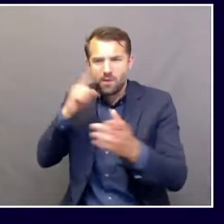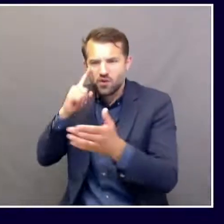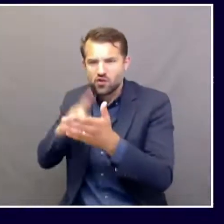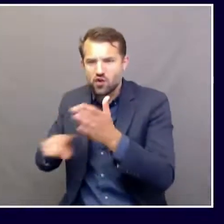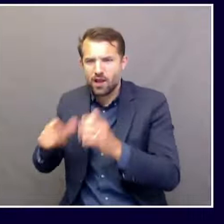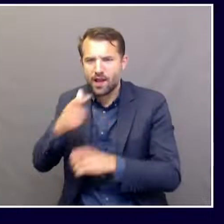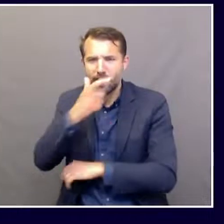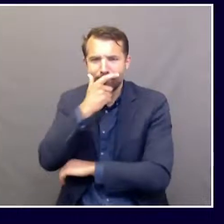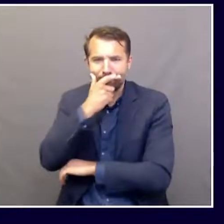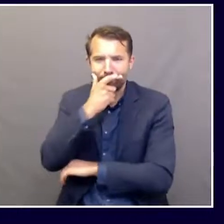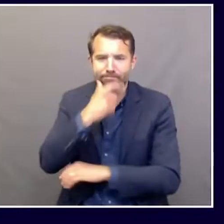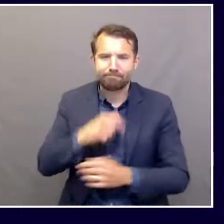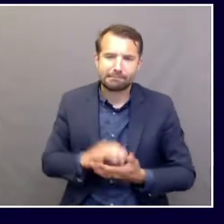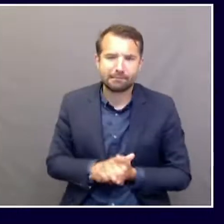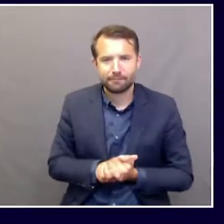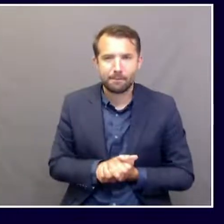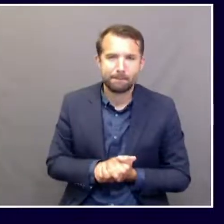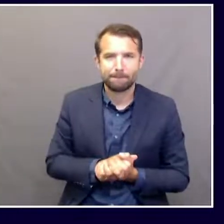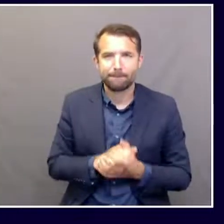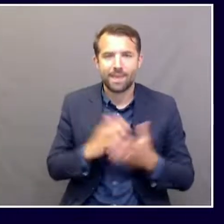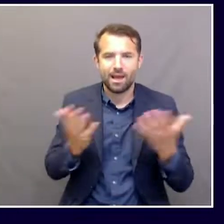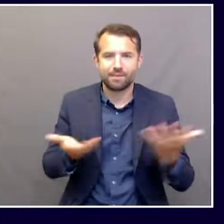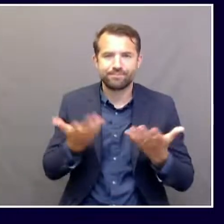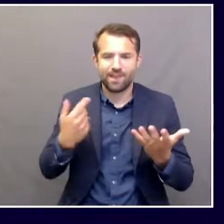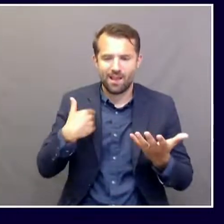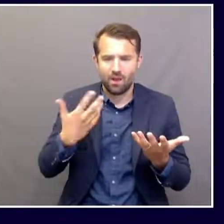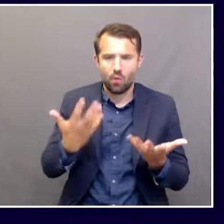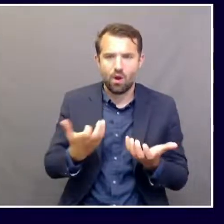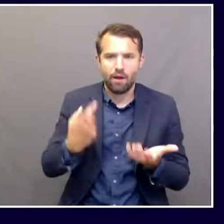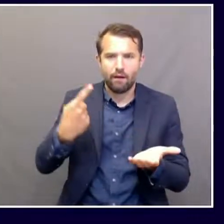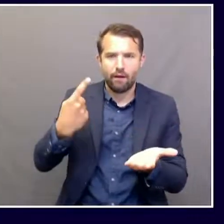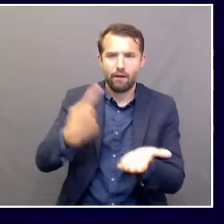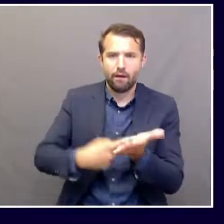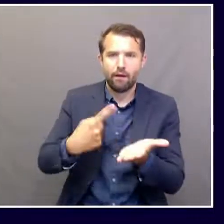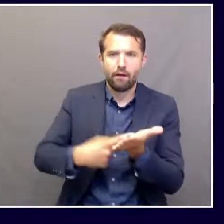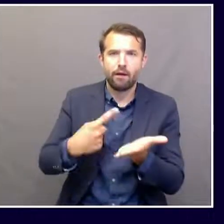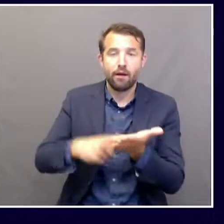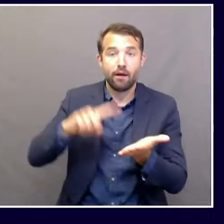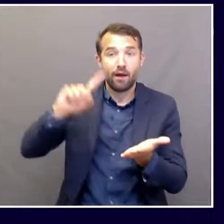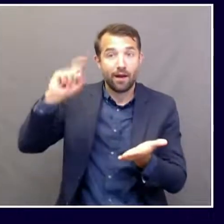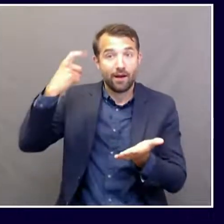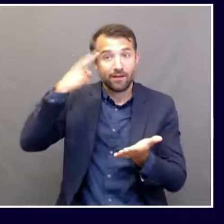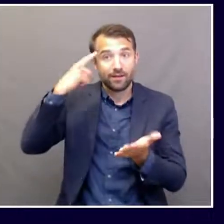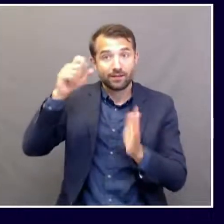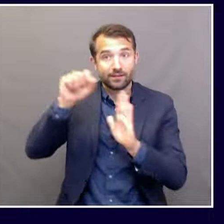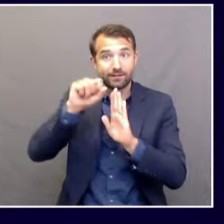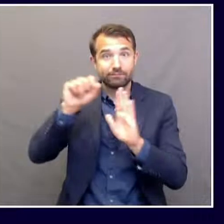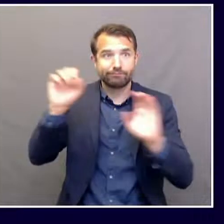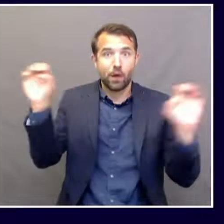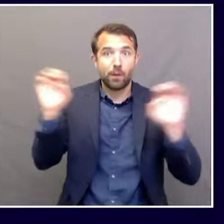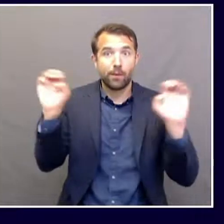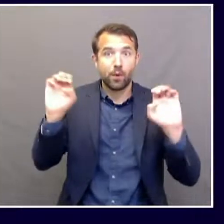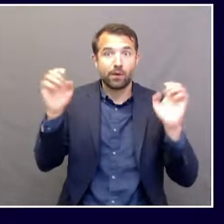Earlier, we were talking about the emergency order, and Commissioner Lambert mentioned that it's still in effect.